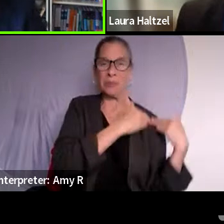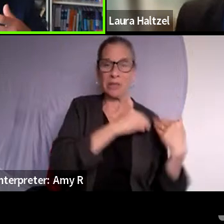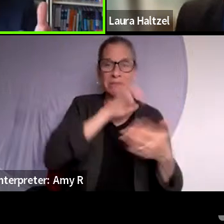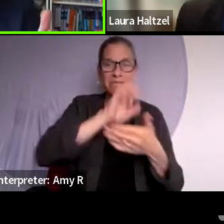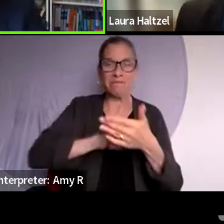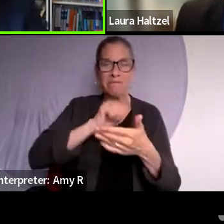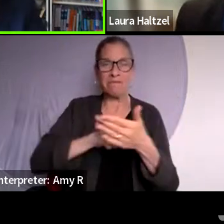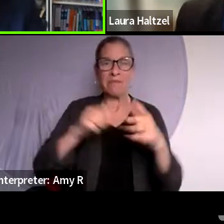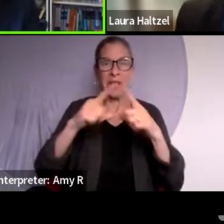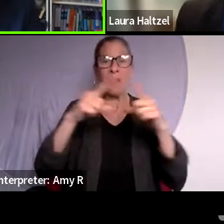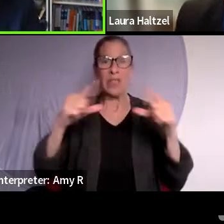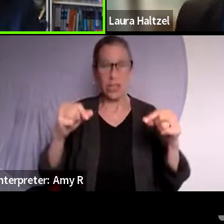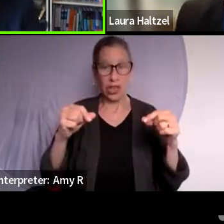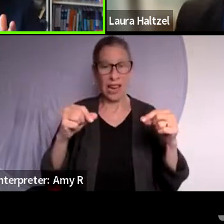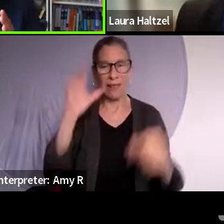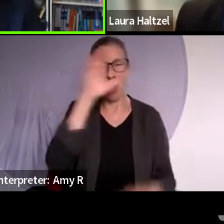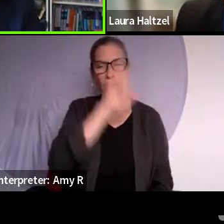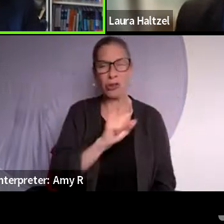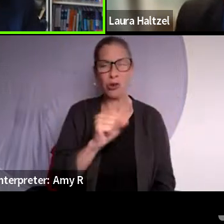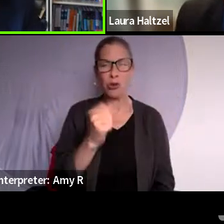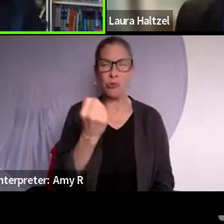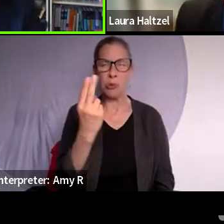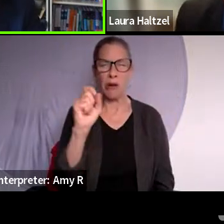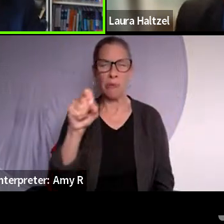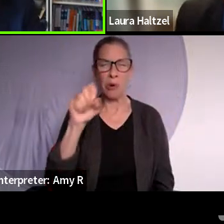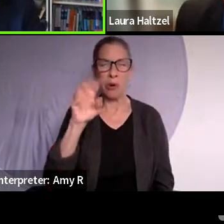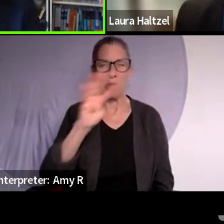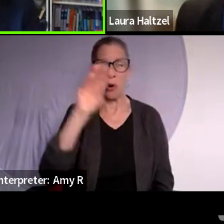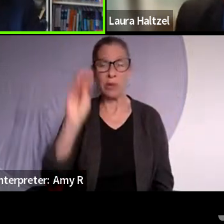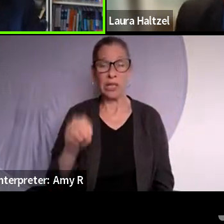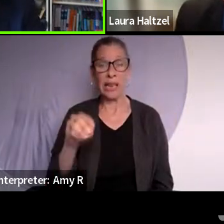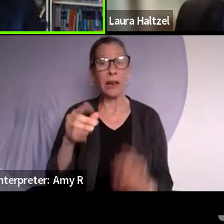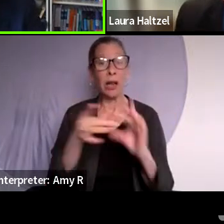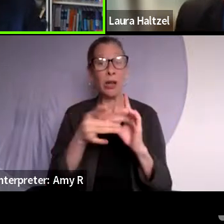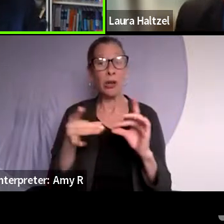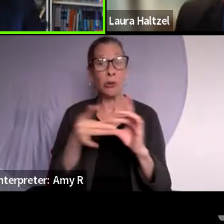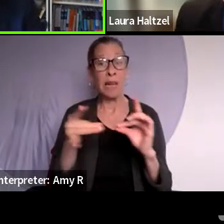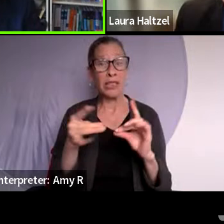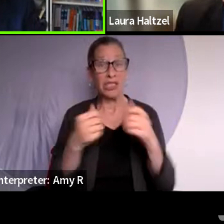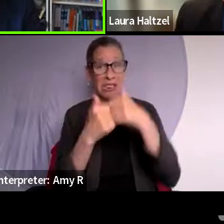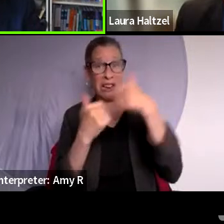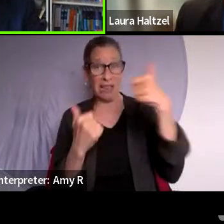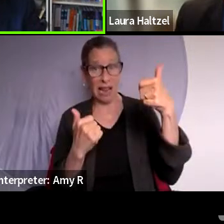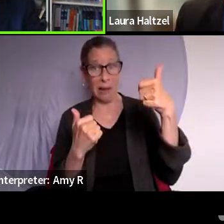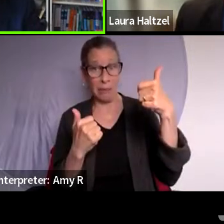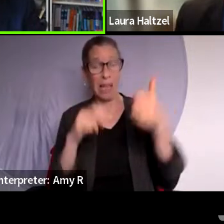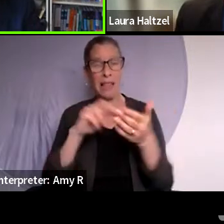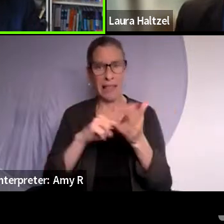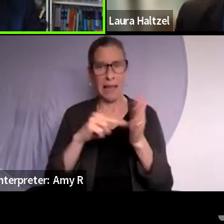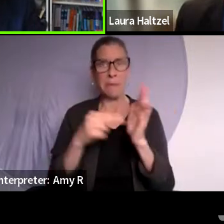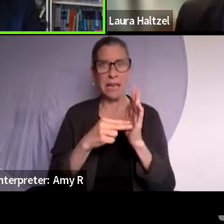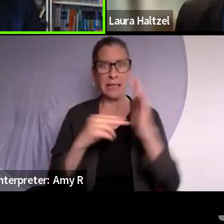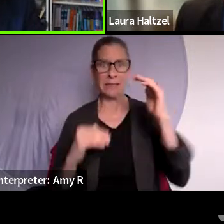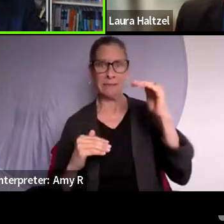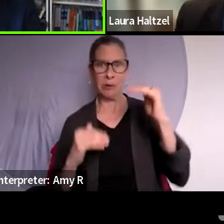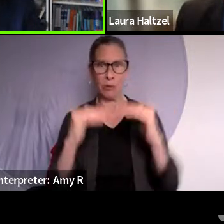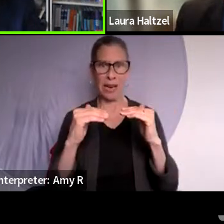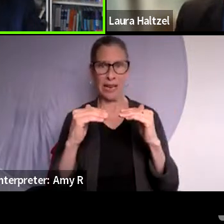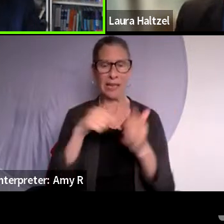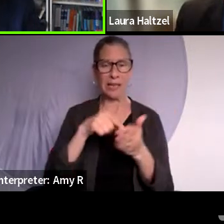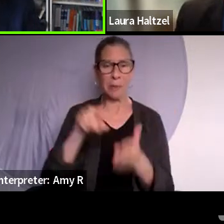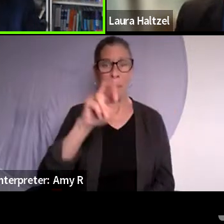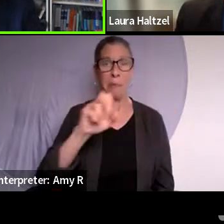way or the other. So let's assume it's 12.4%. You mentioned a 4.2 percentage point gap. That means we'd have to raise payroll taxes